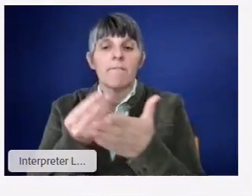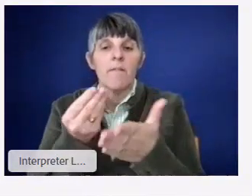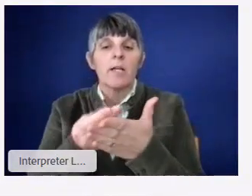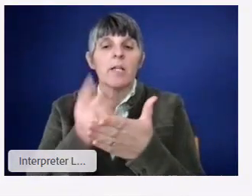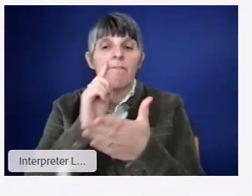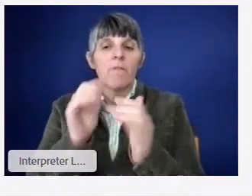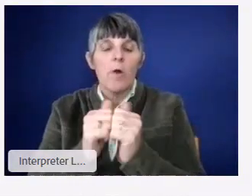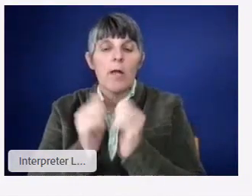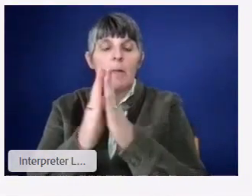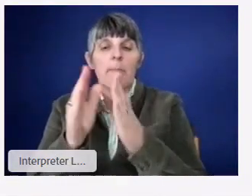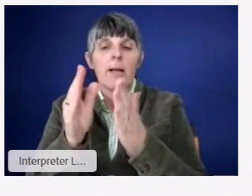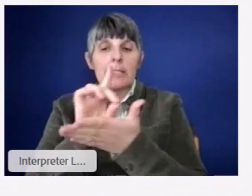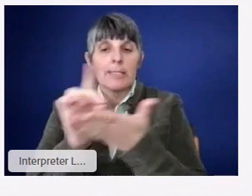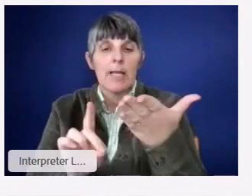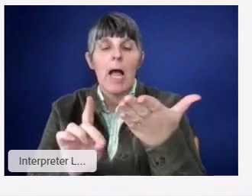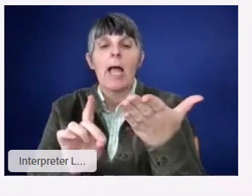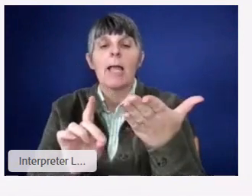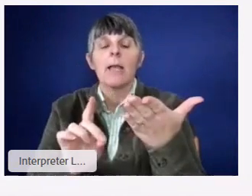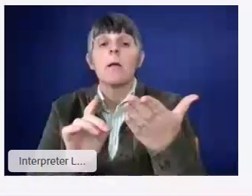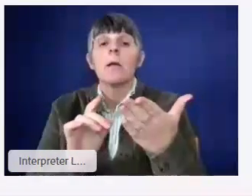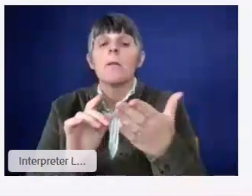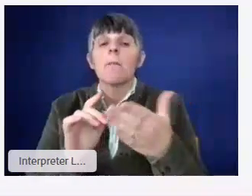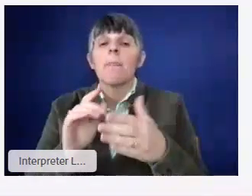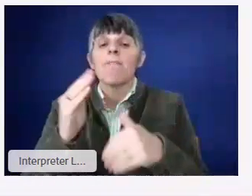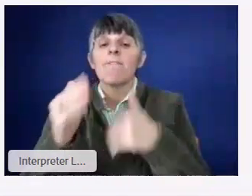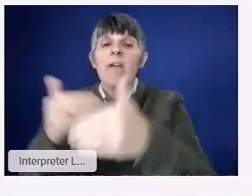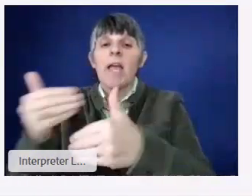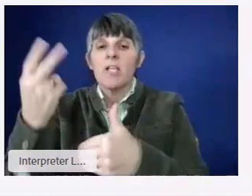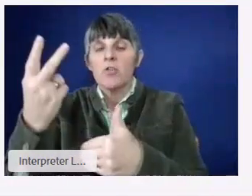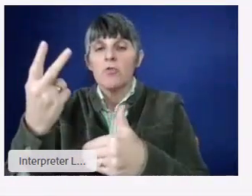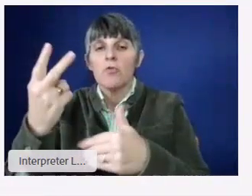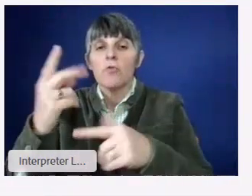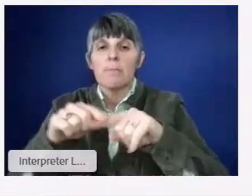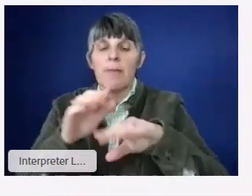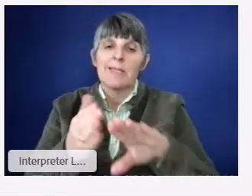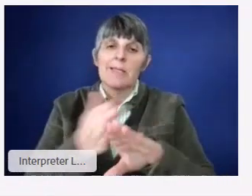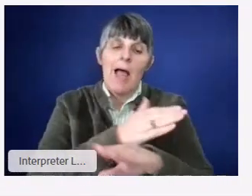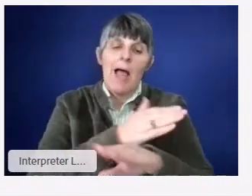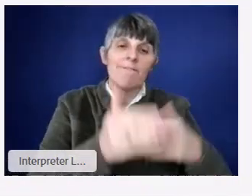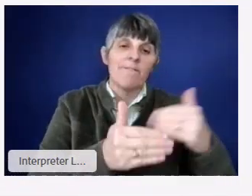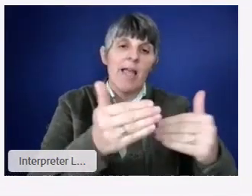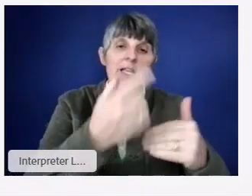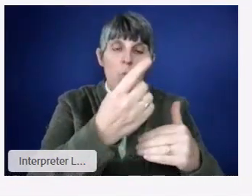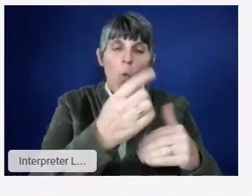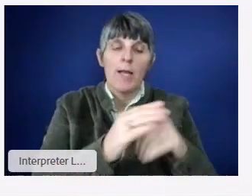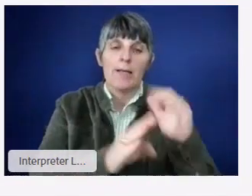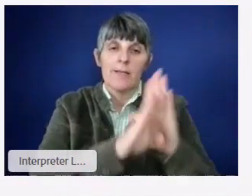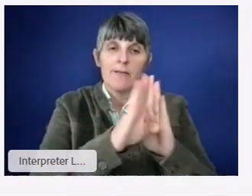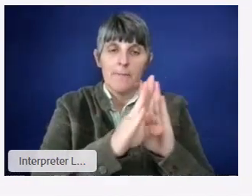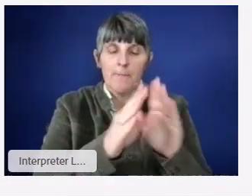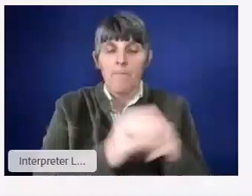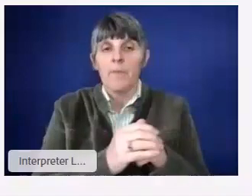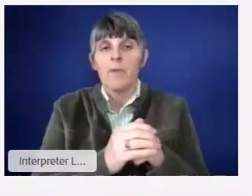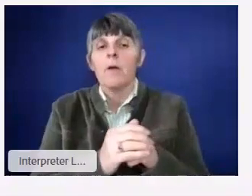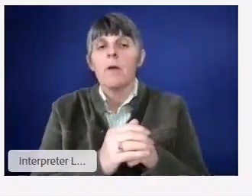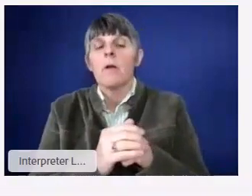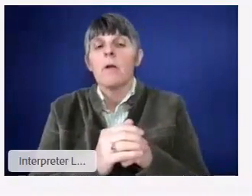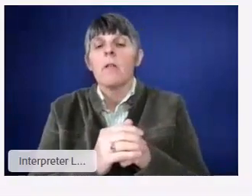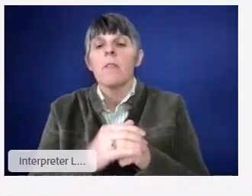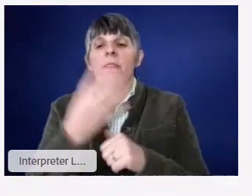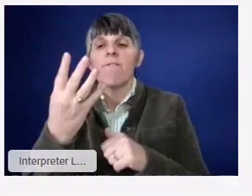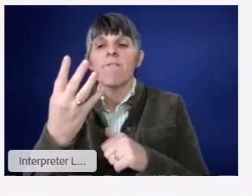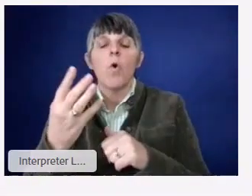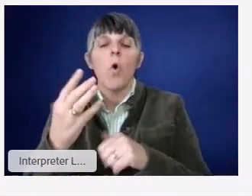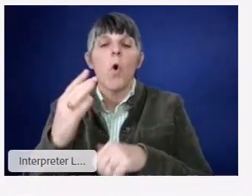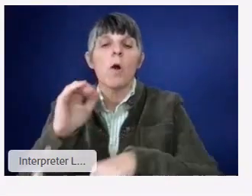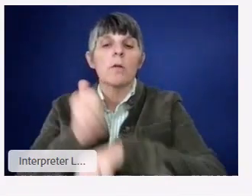their project. Phase two is based on site phase one concept development. The four deployment sites